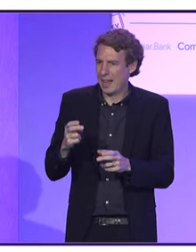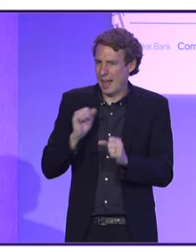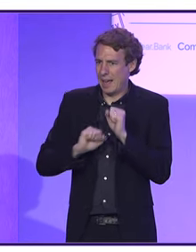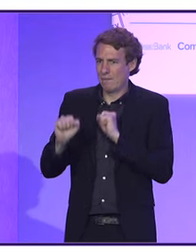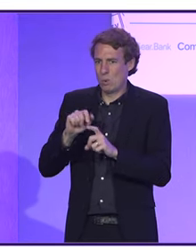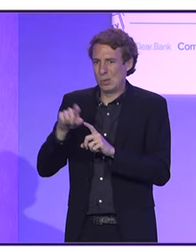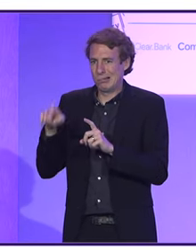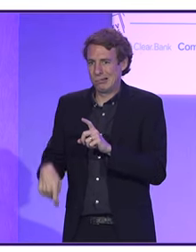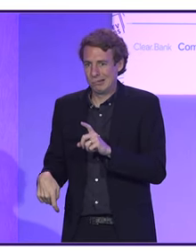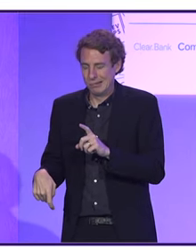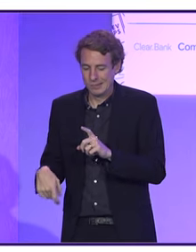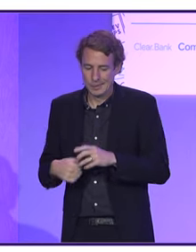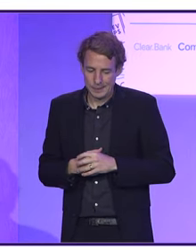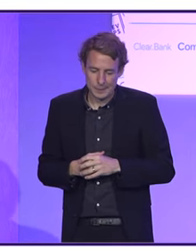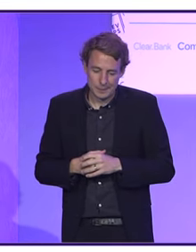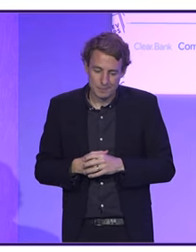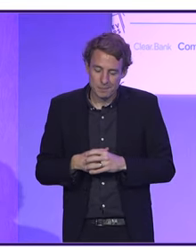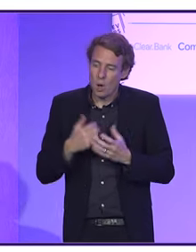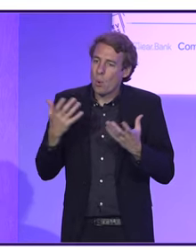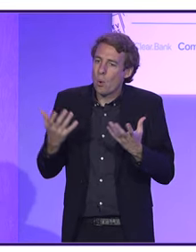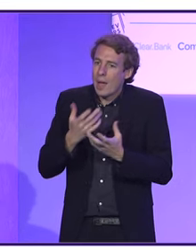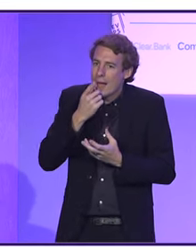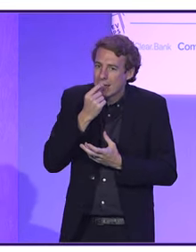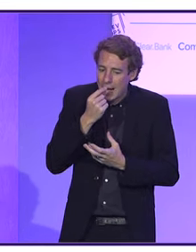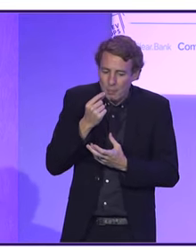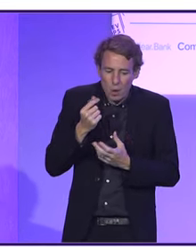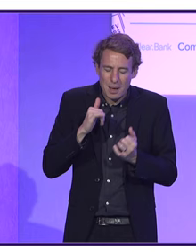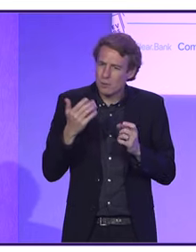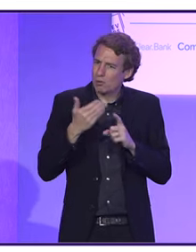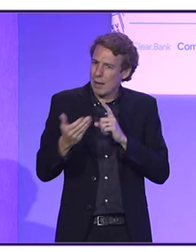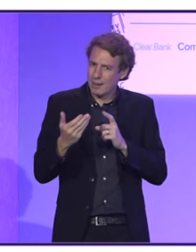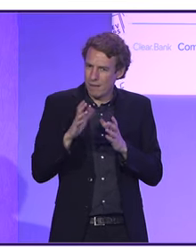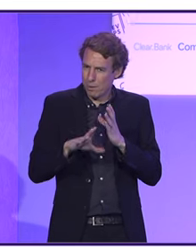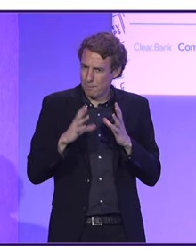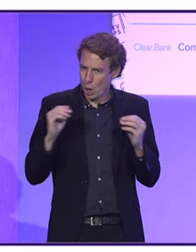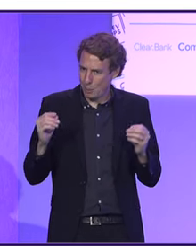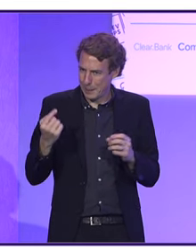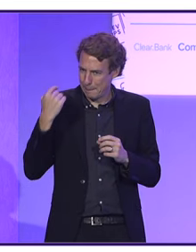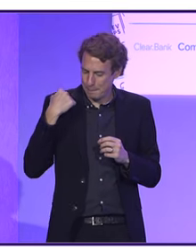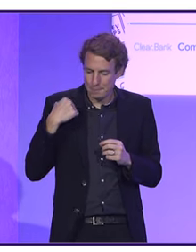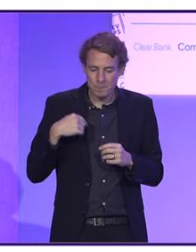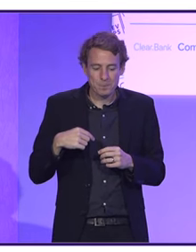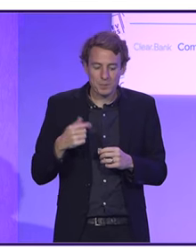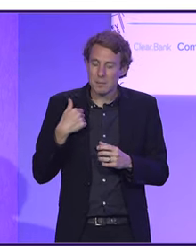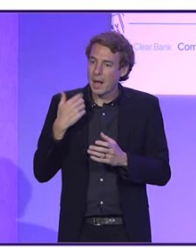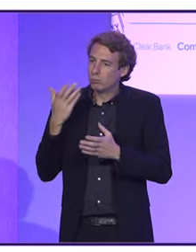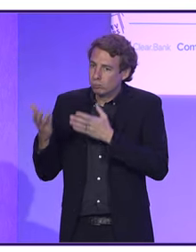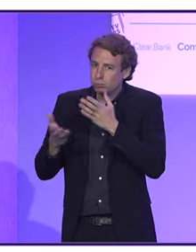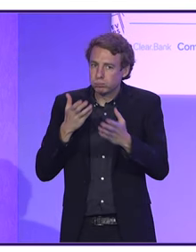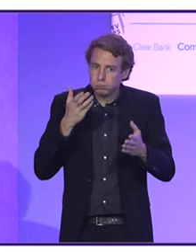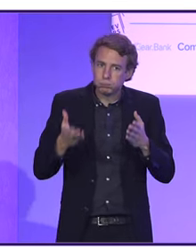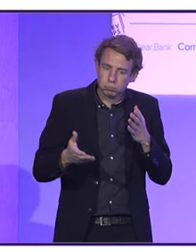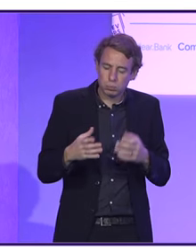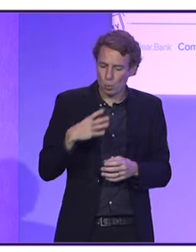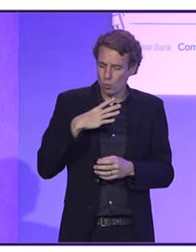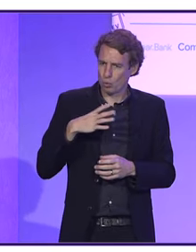there. And this idea of enablement, some of you might recognize this from Birmingham, meant that I was going into teams more to work with what they'd